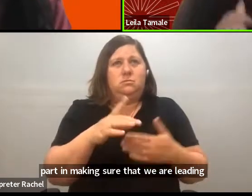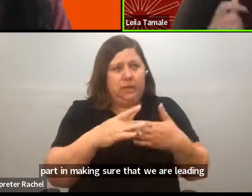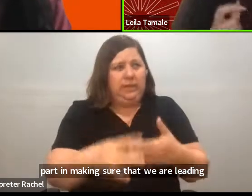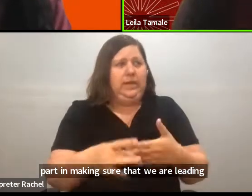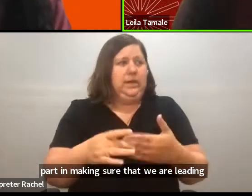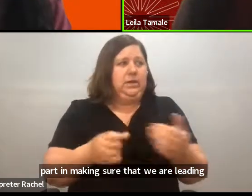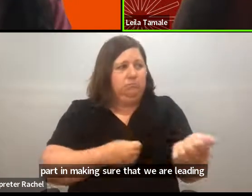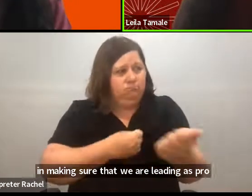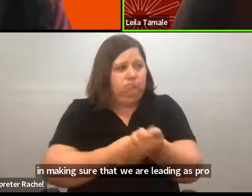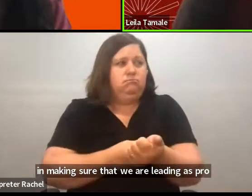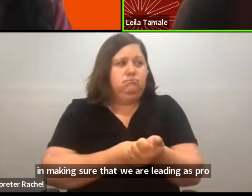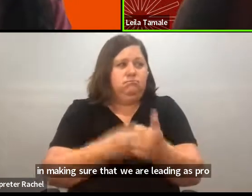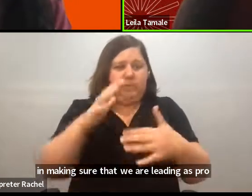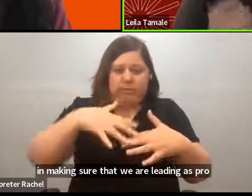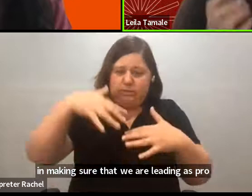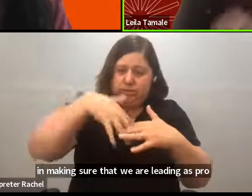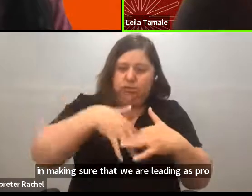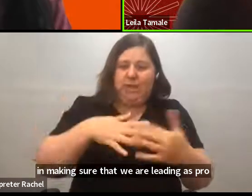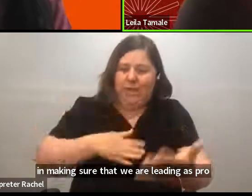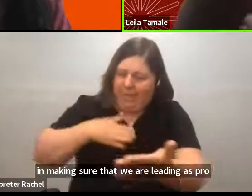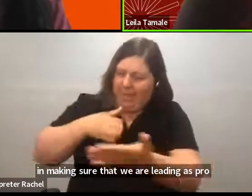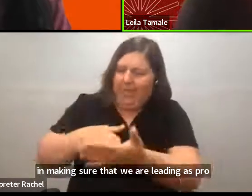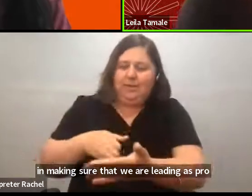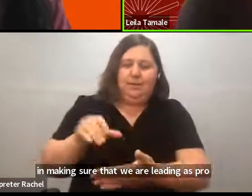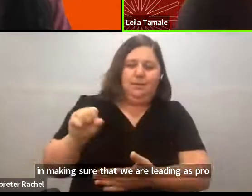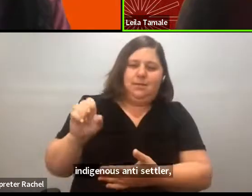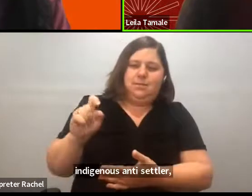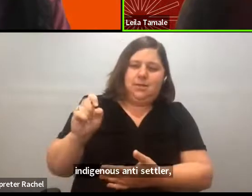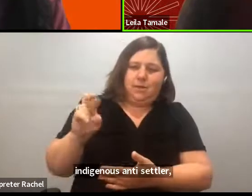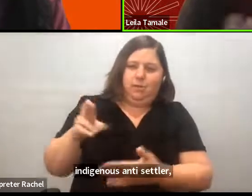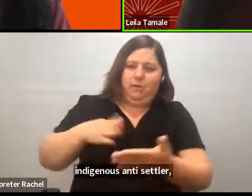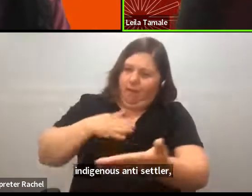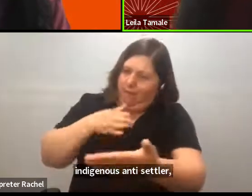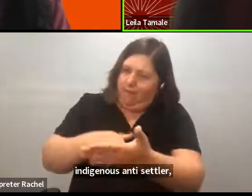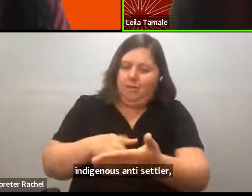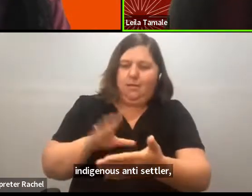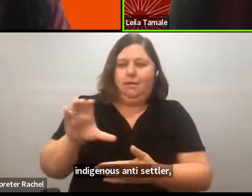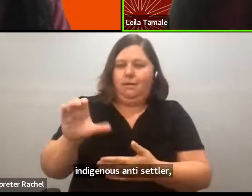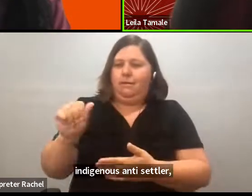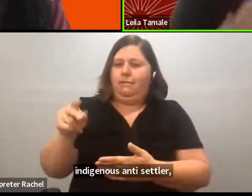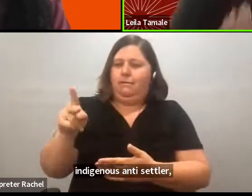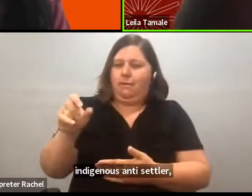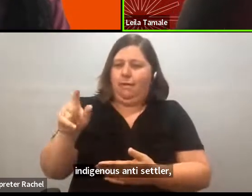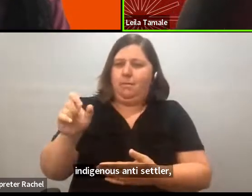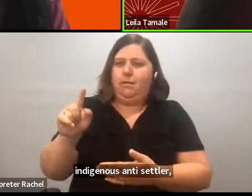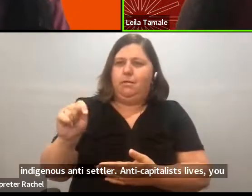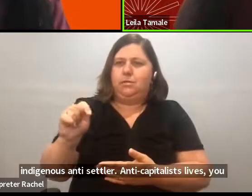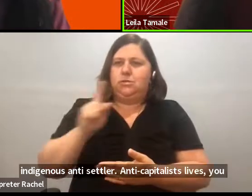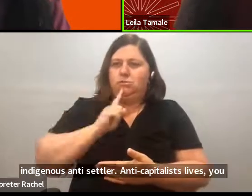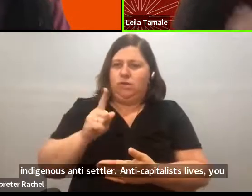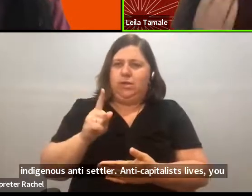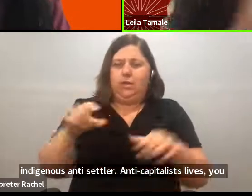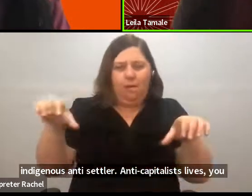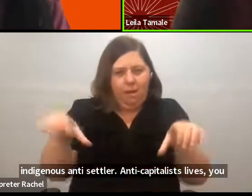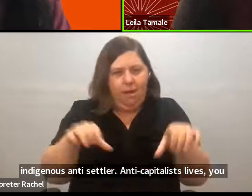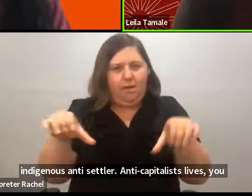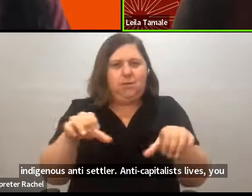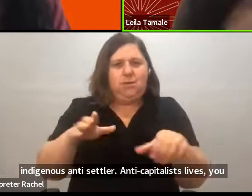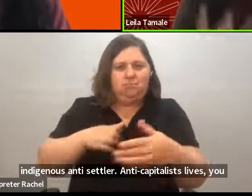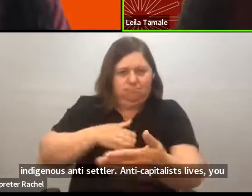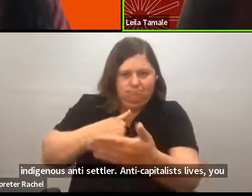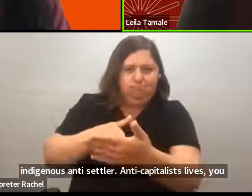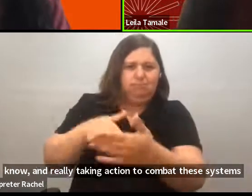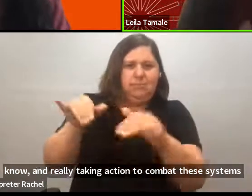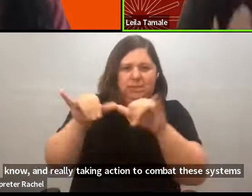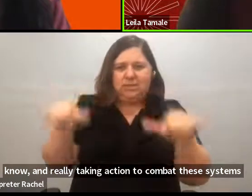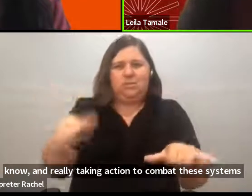pro-Indigenous, anti-settler, anti-capitalist lives, you know, and really taking action to combat these systems,